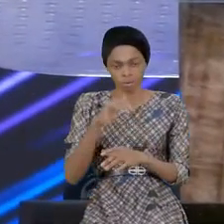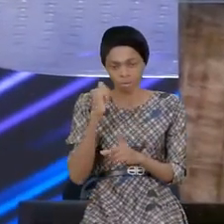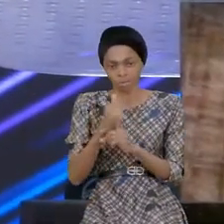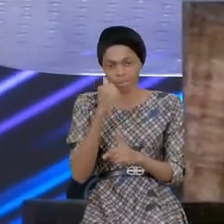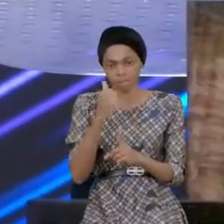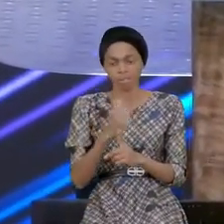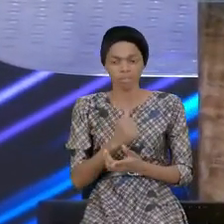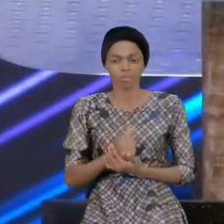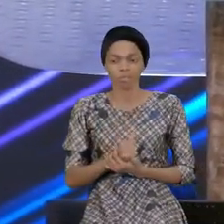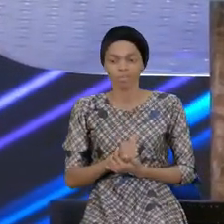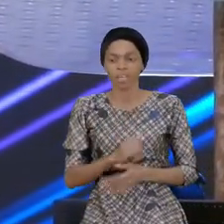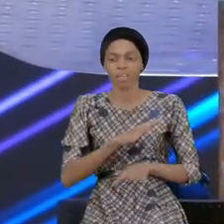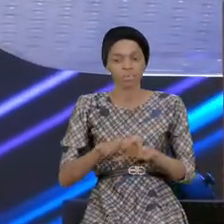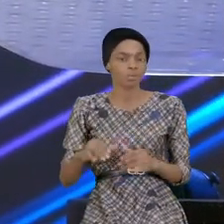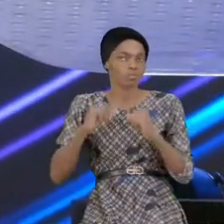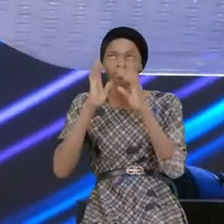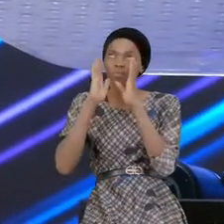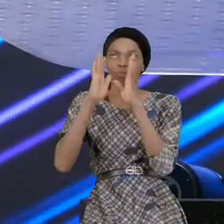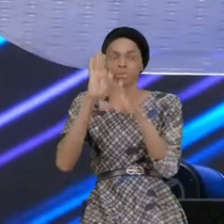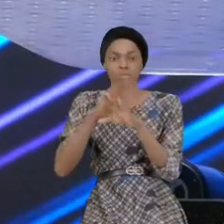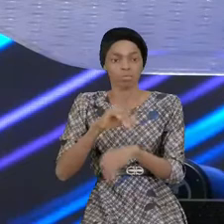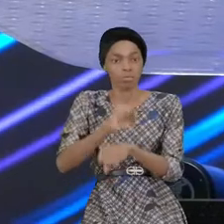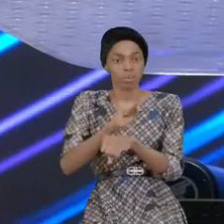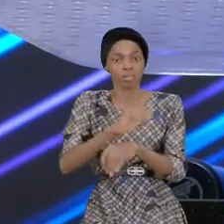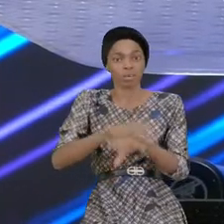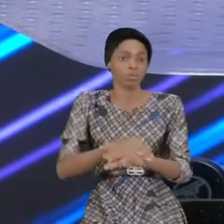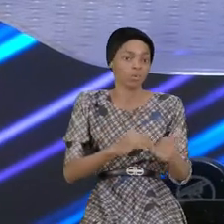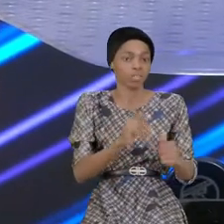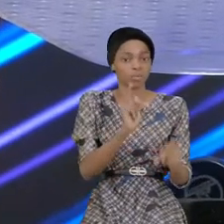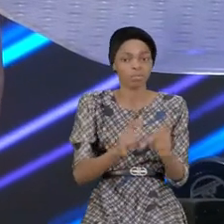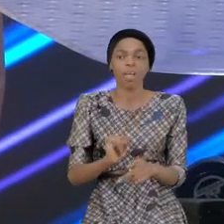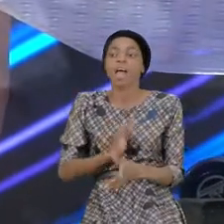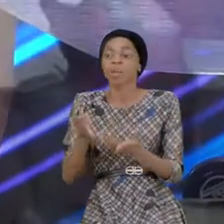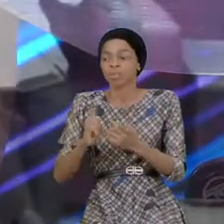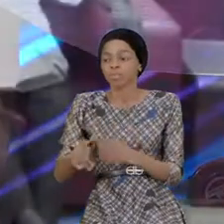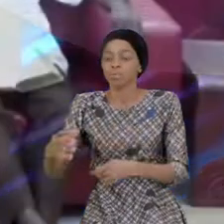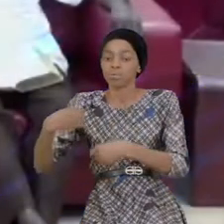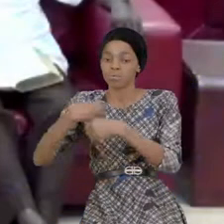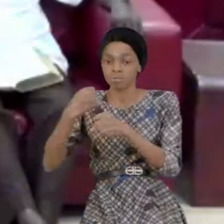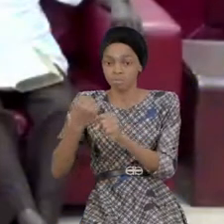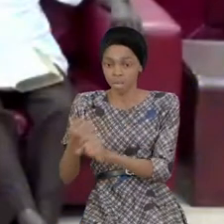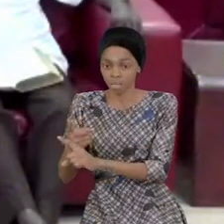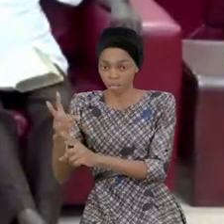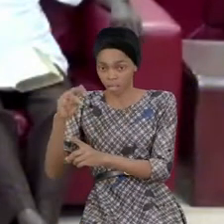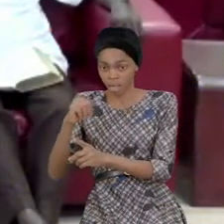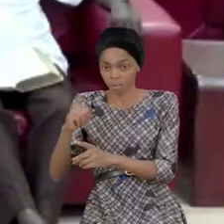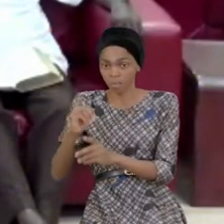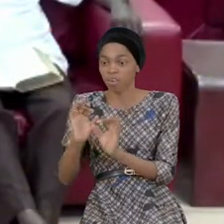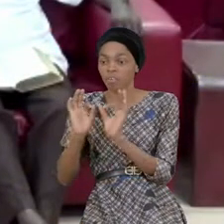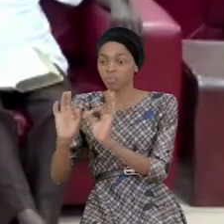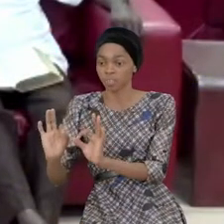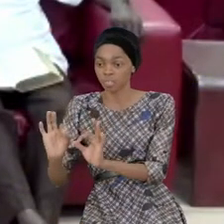bother working on other people and trying to make them fit into this